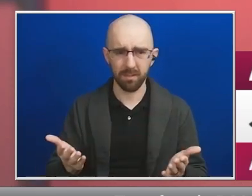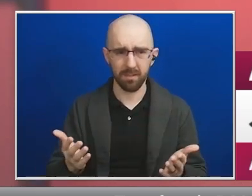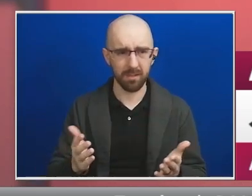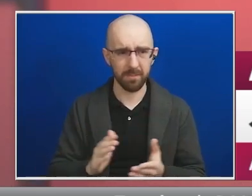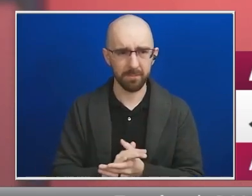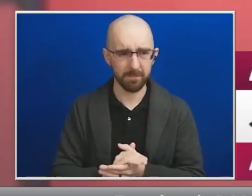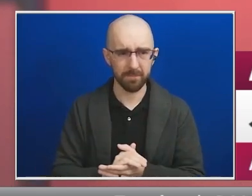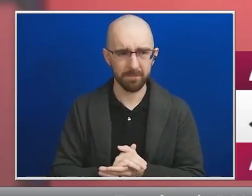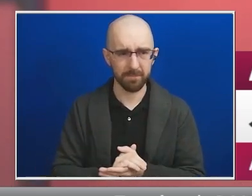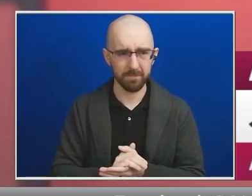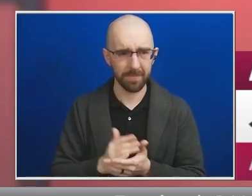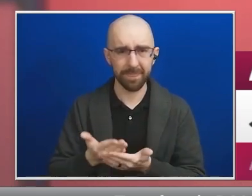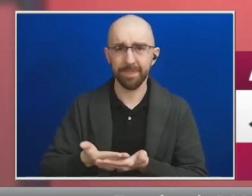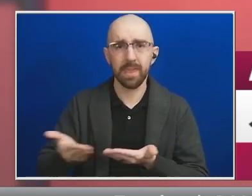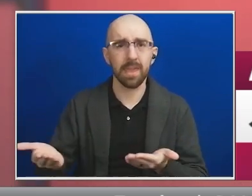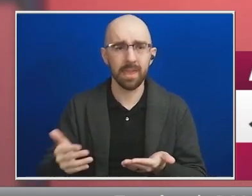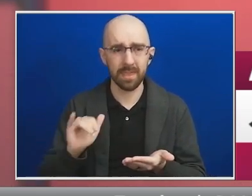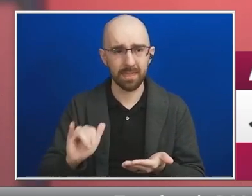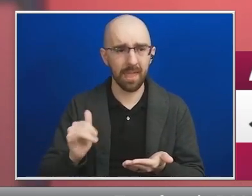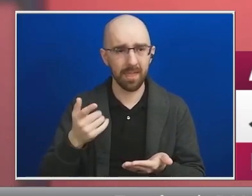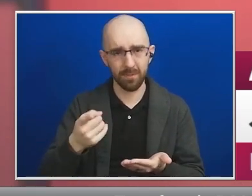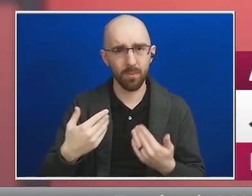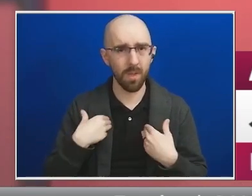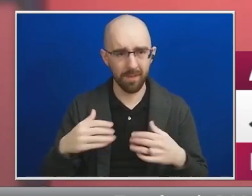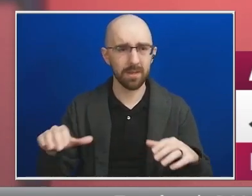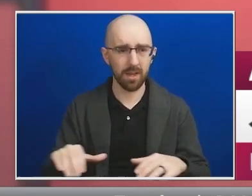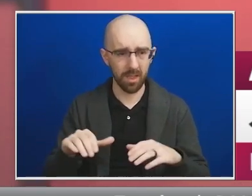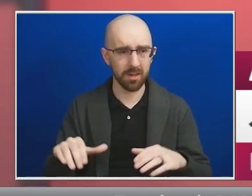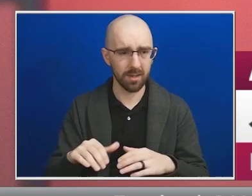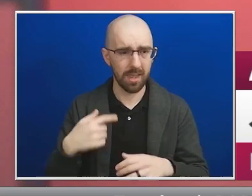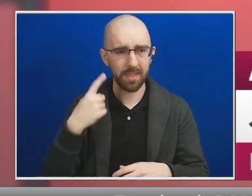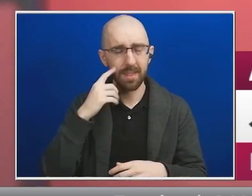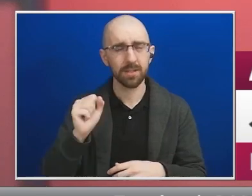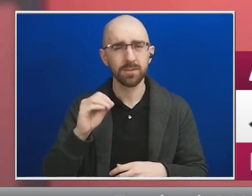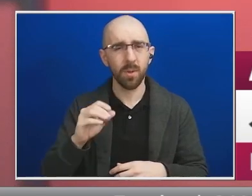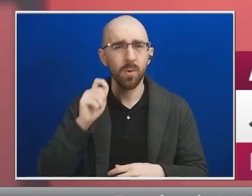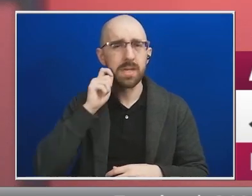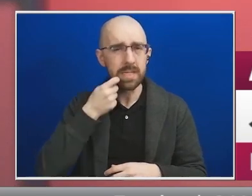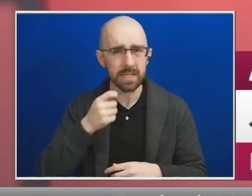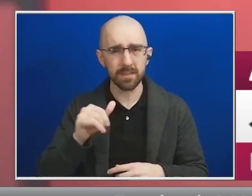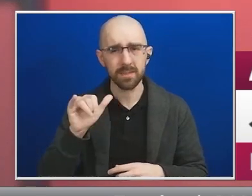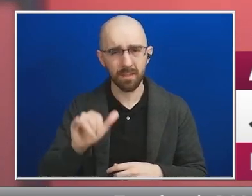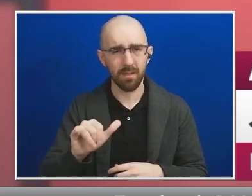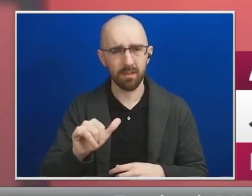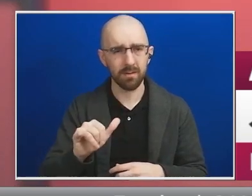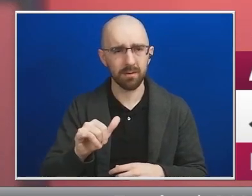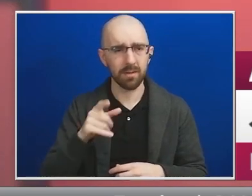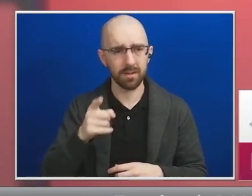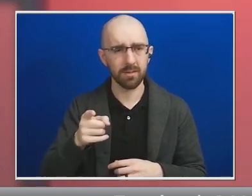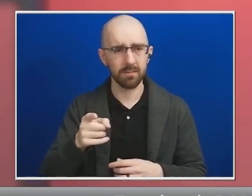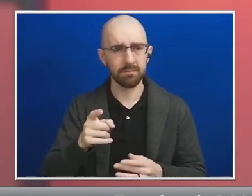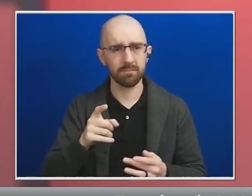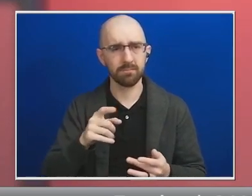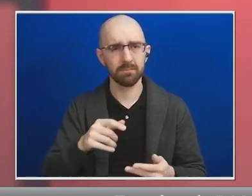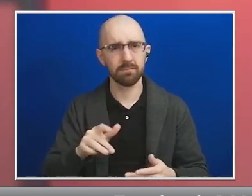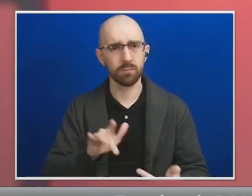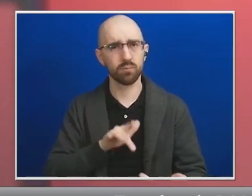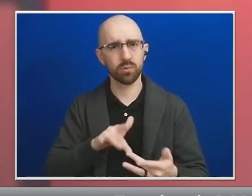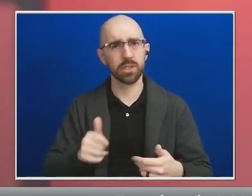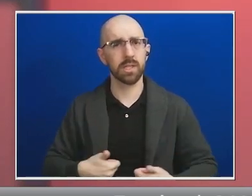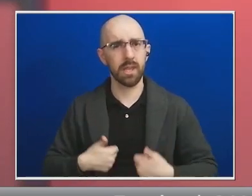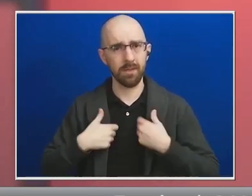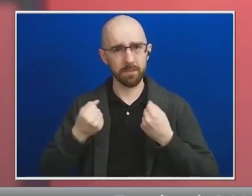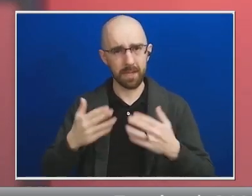thing that it is that you have done. I think it's so neat that you've reached the lives of so many children and families, but then it sounds like